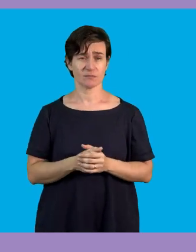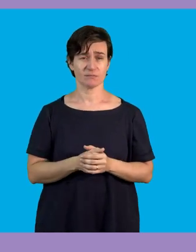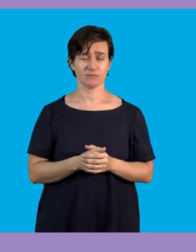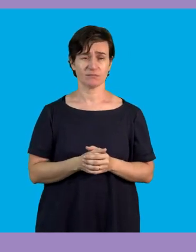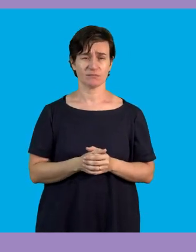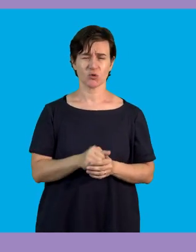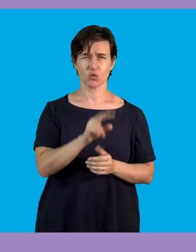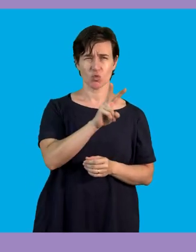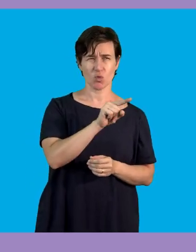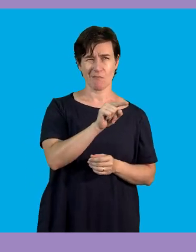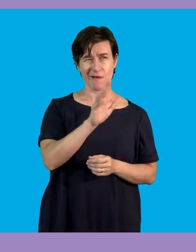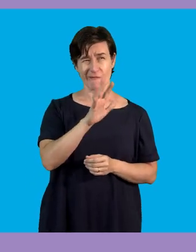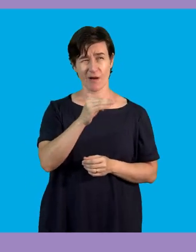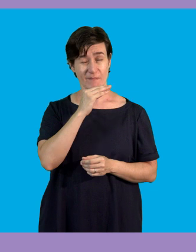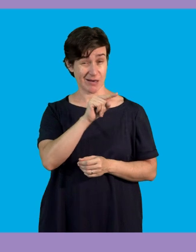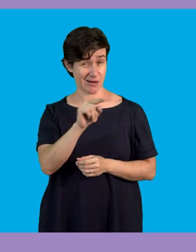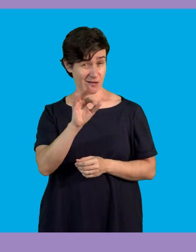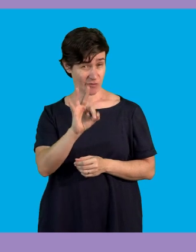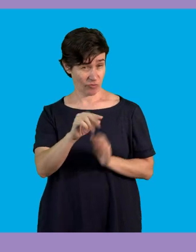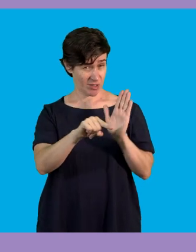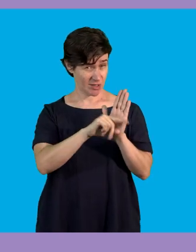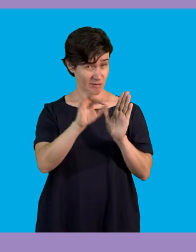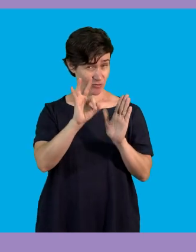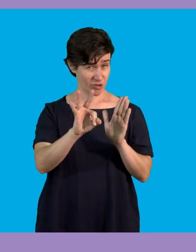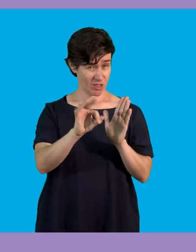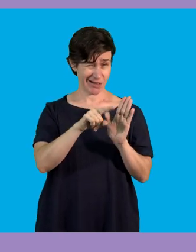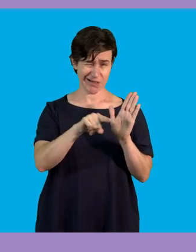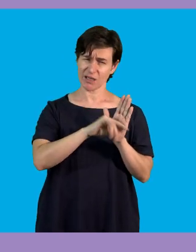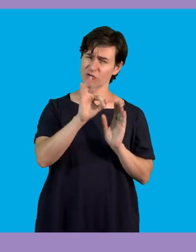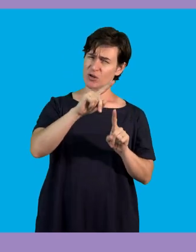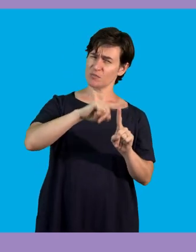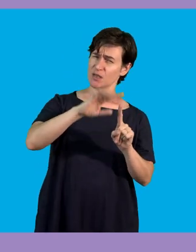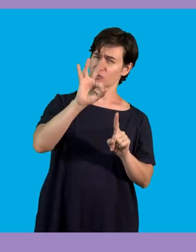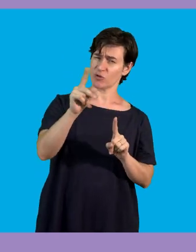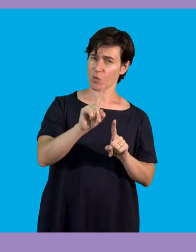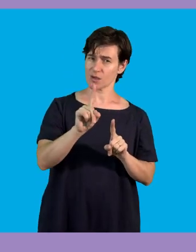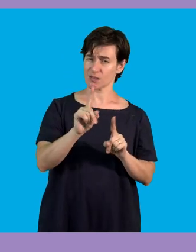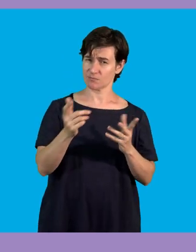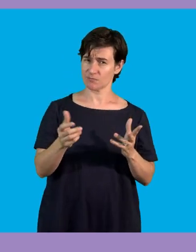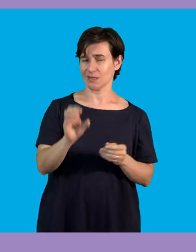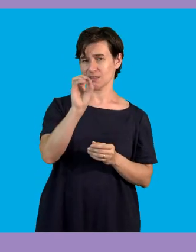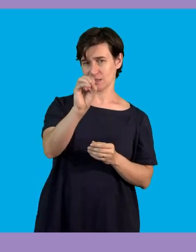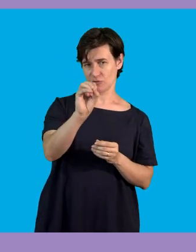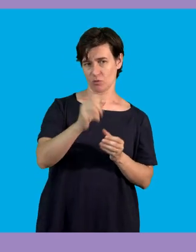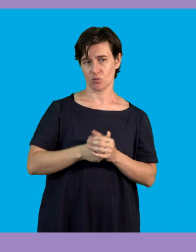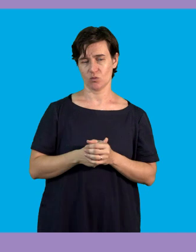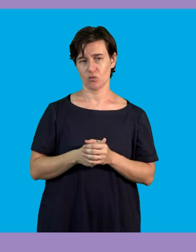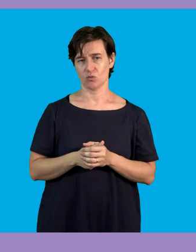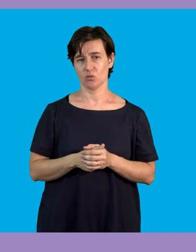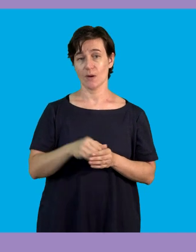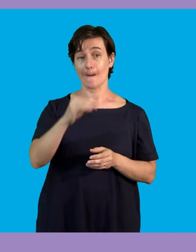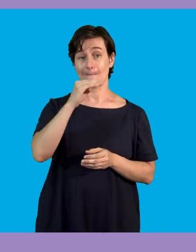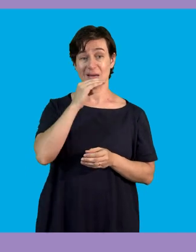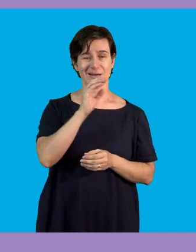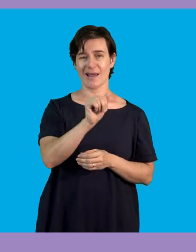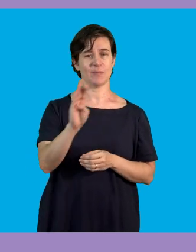us 2 minus 5 is negative 3. Negative 3 plus 3 is 0.